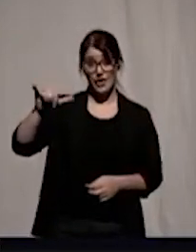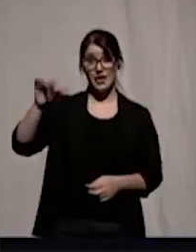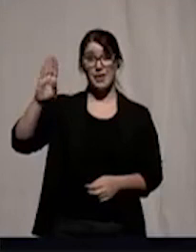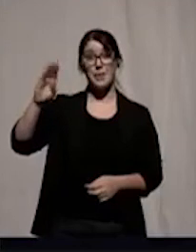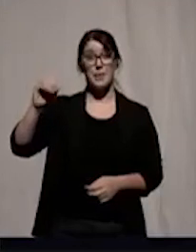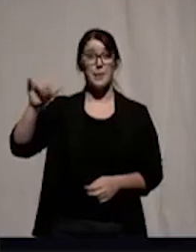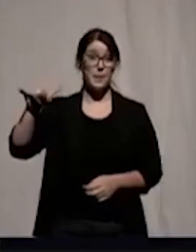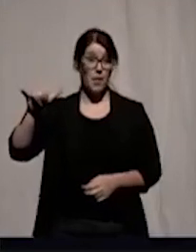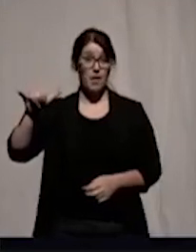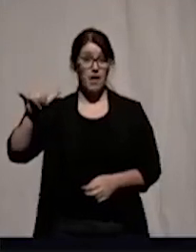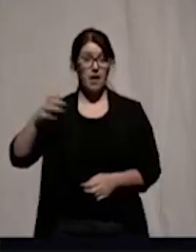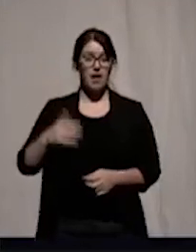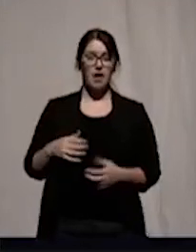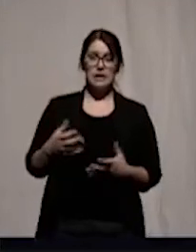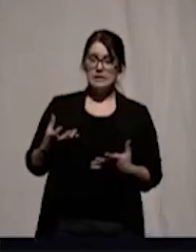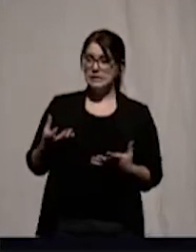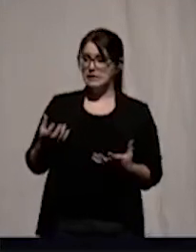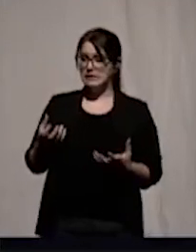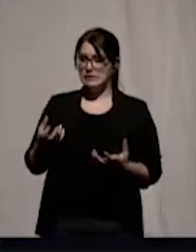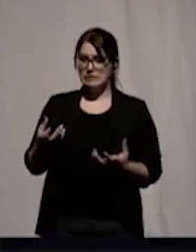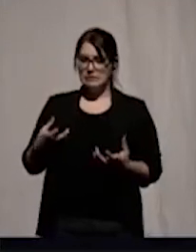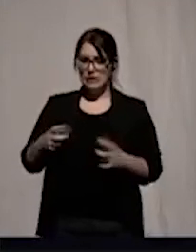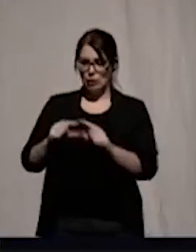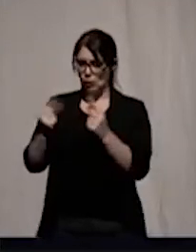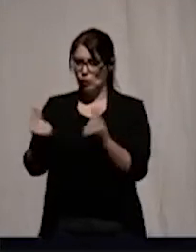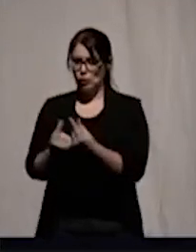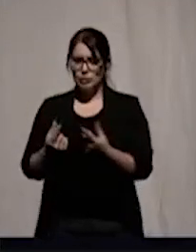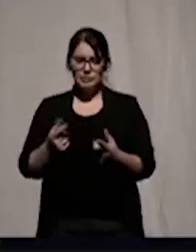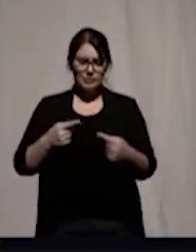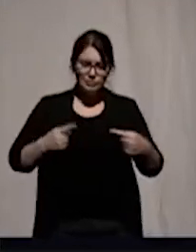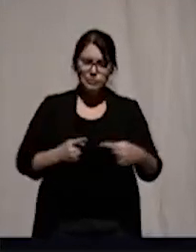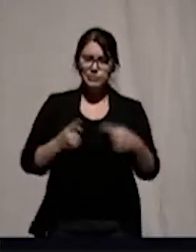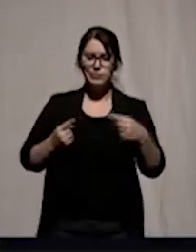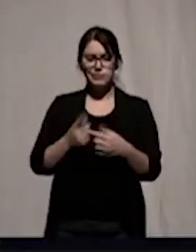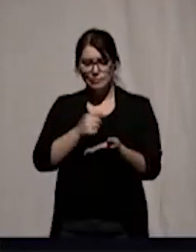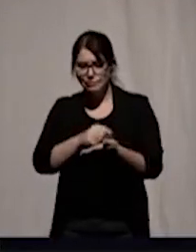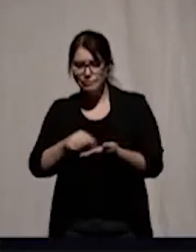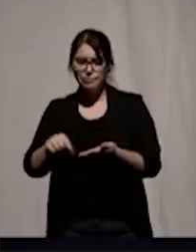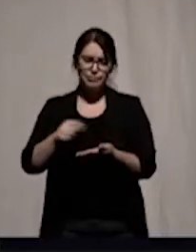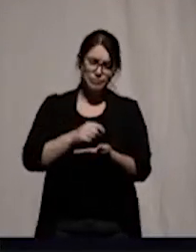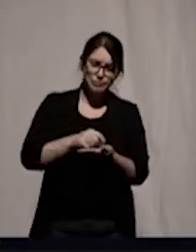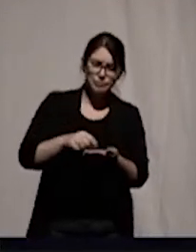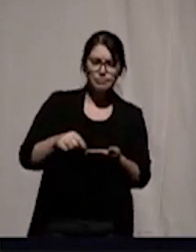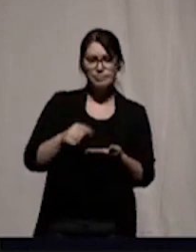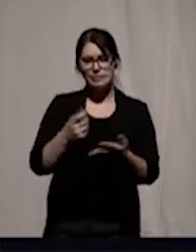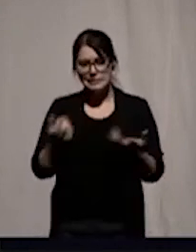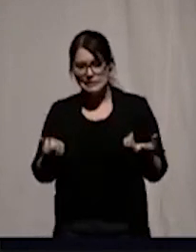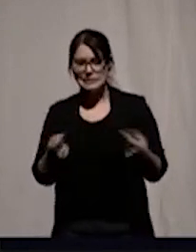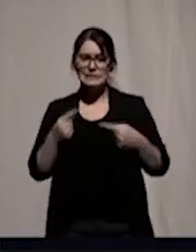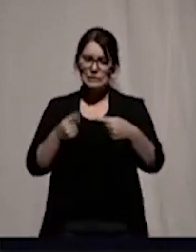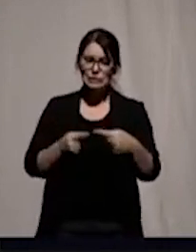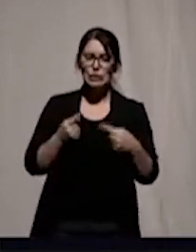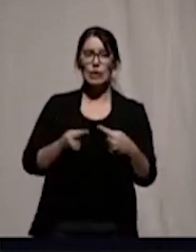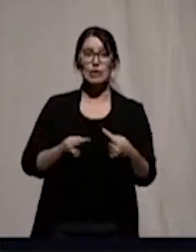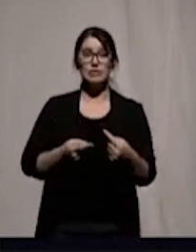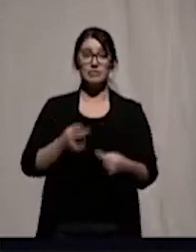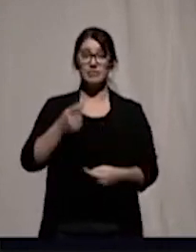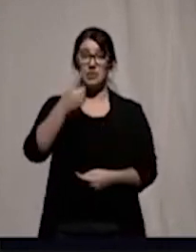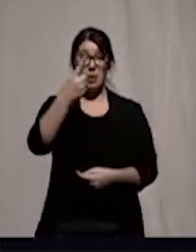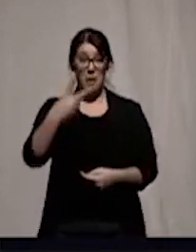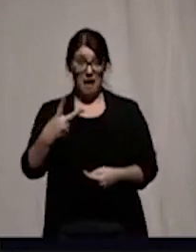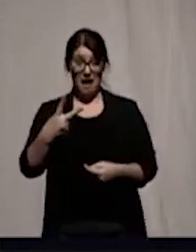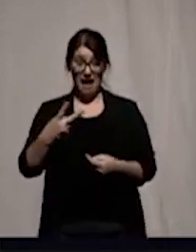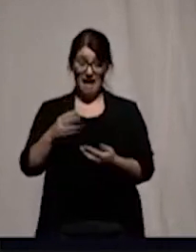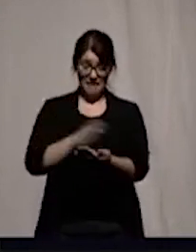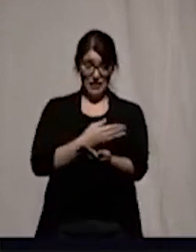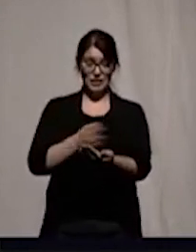song about not being able to figure out the words to say. So half the song is la la la la na na na na na na. I don't remember how that one goes exactly.